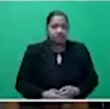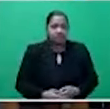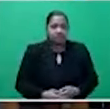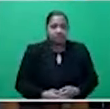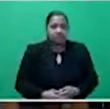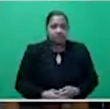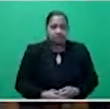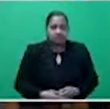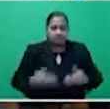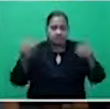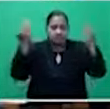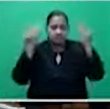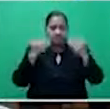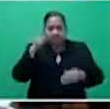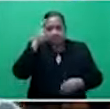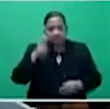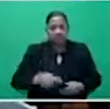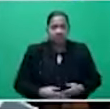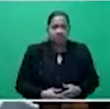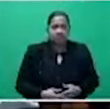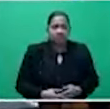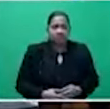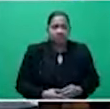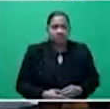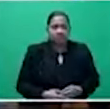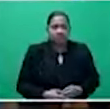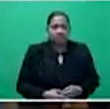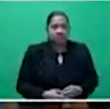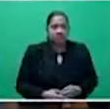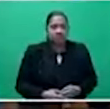Speaker, sir. Mr. Speaker, sir. Again,